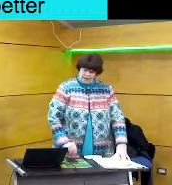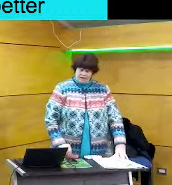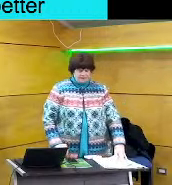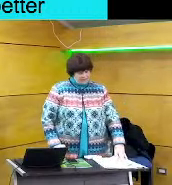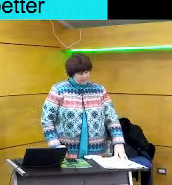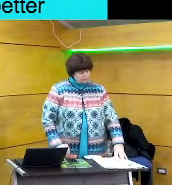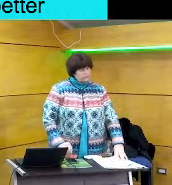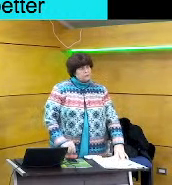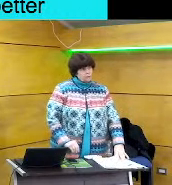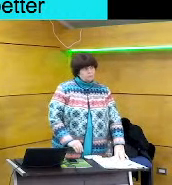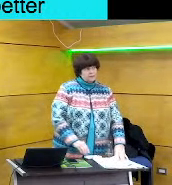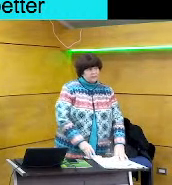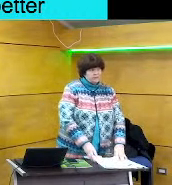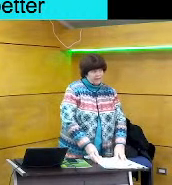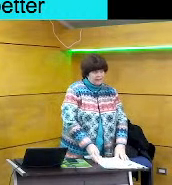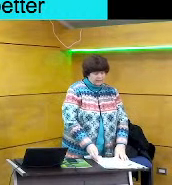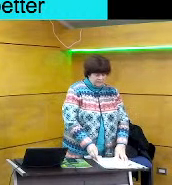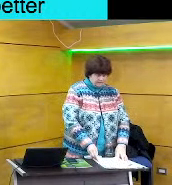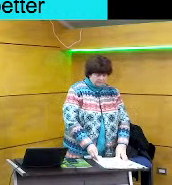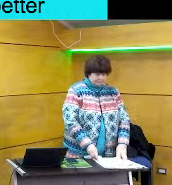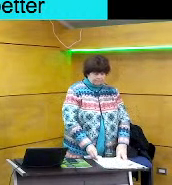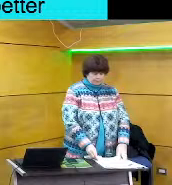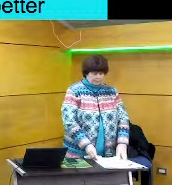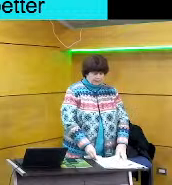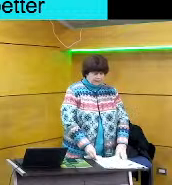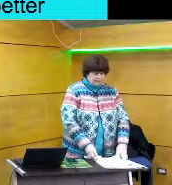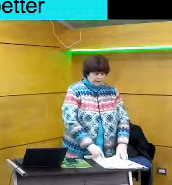So the experts do believe that